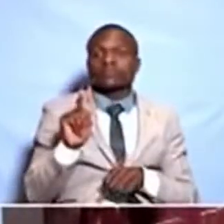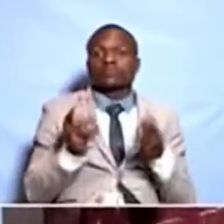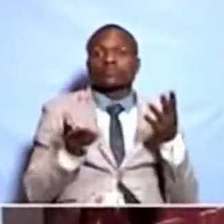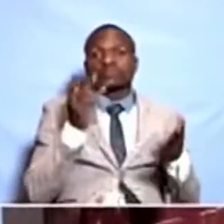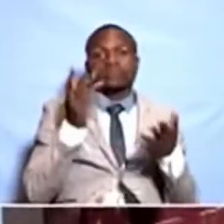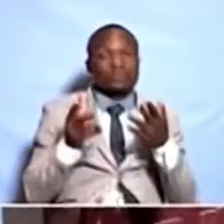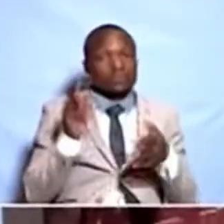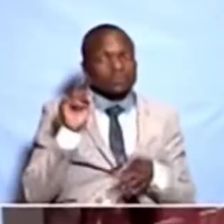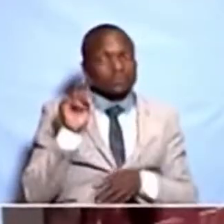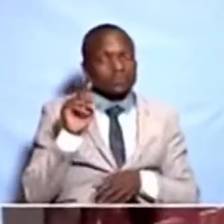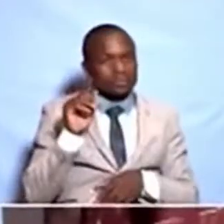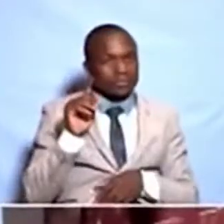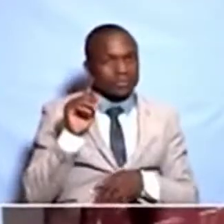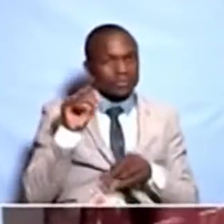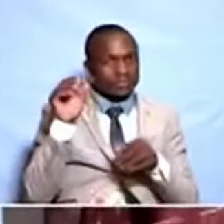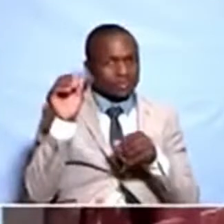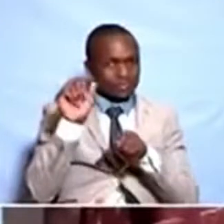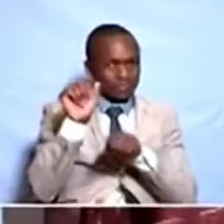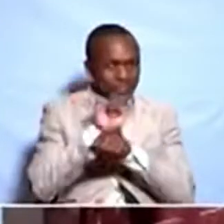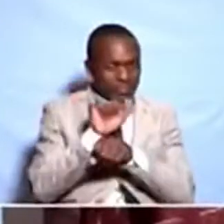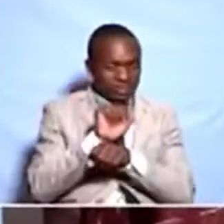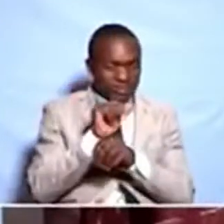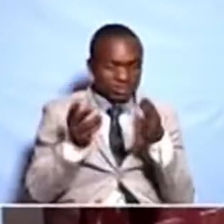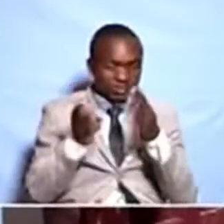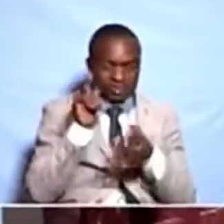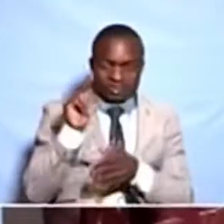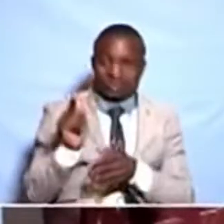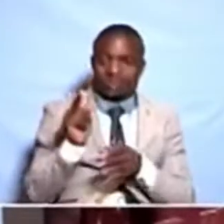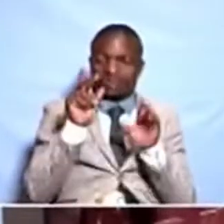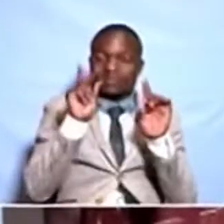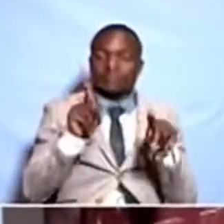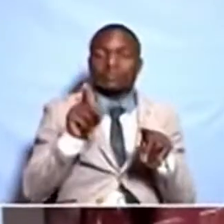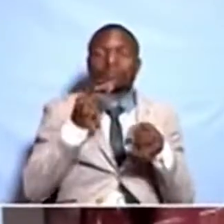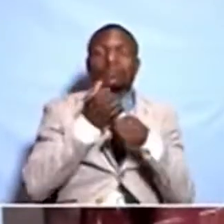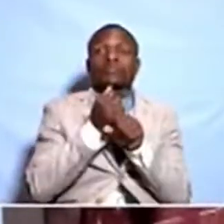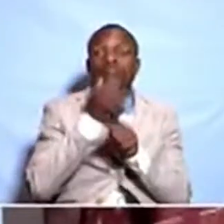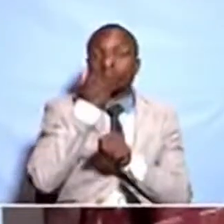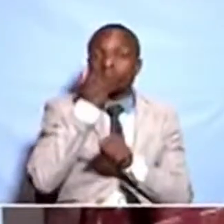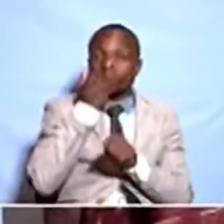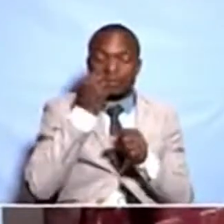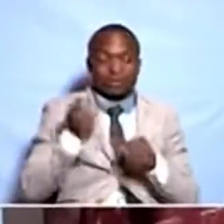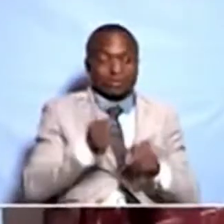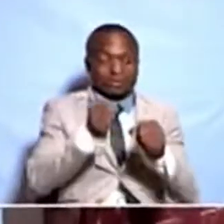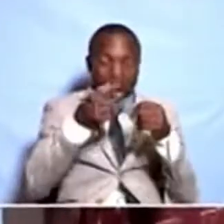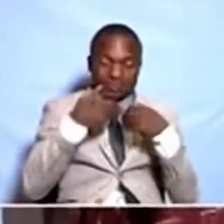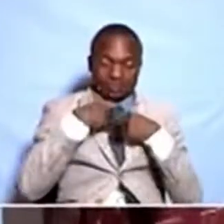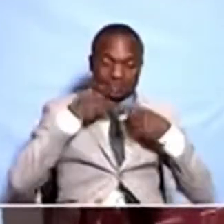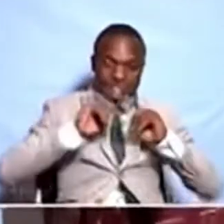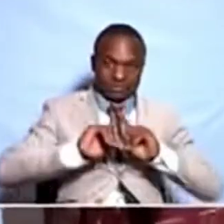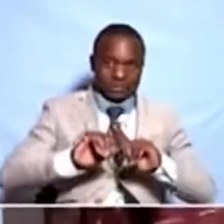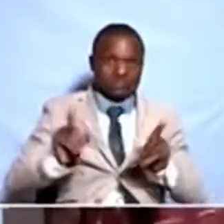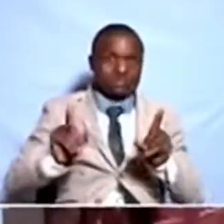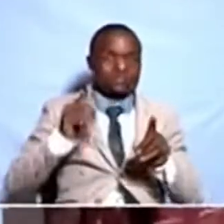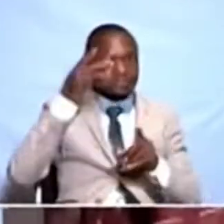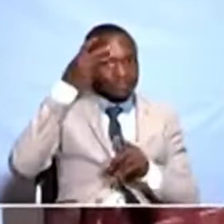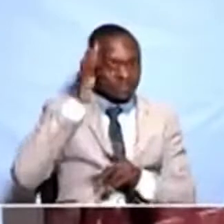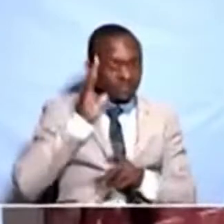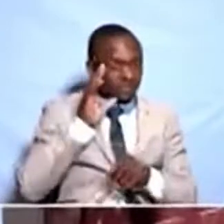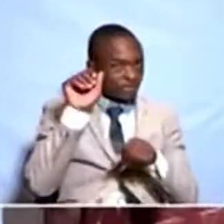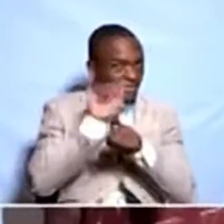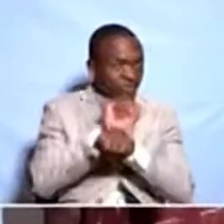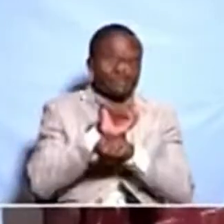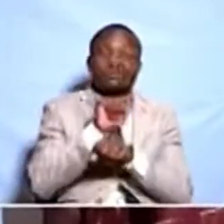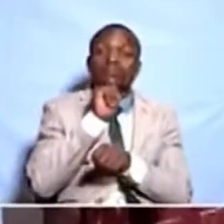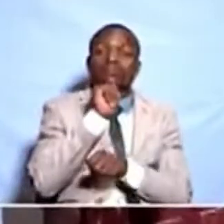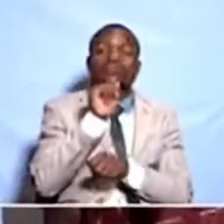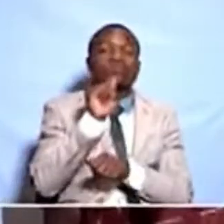this person has seen, or maybe has just made a mistake? Because on our system we have a different color of motor vehicle, and not